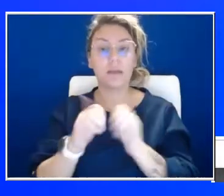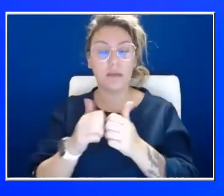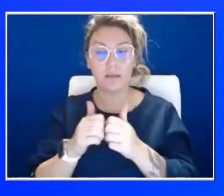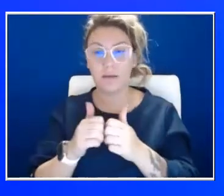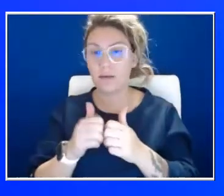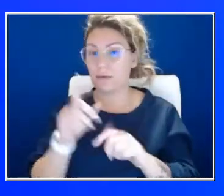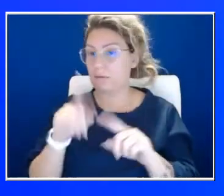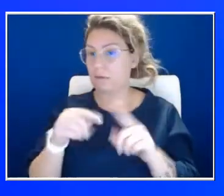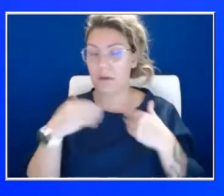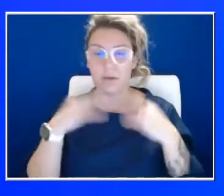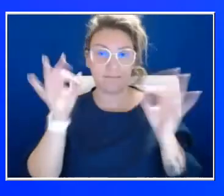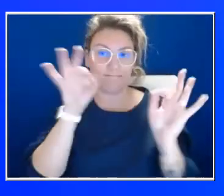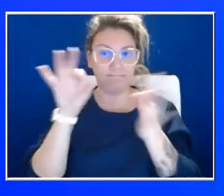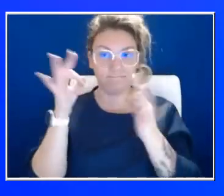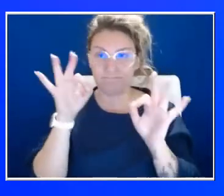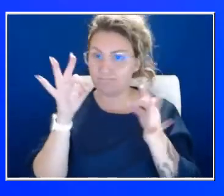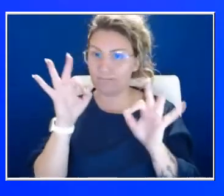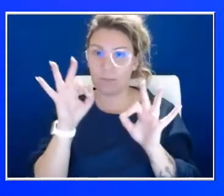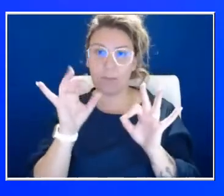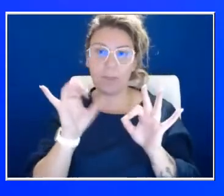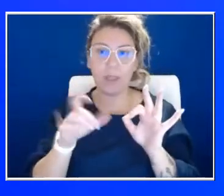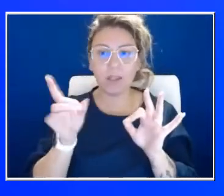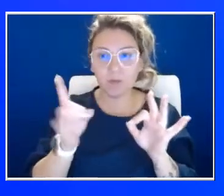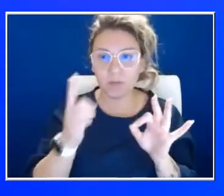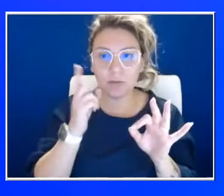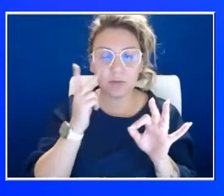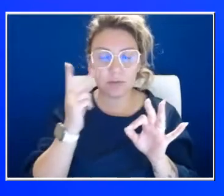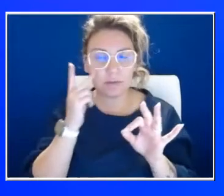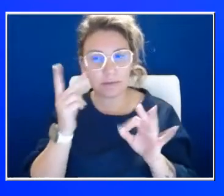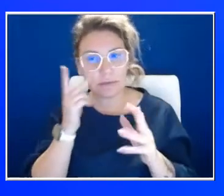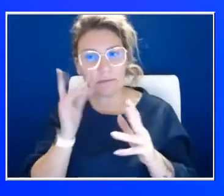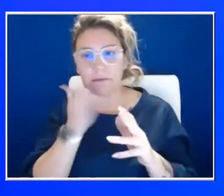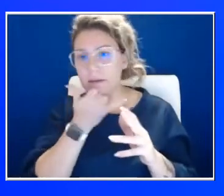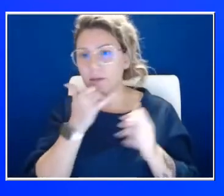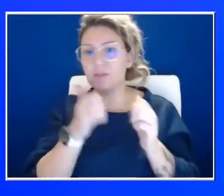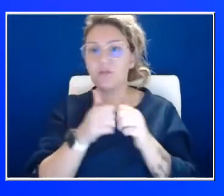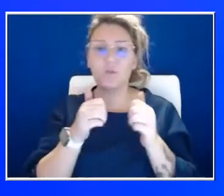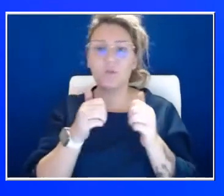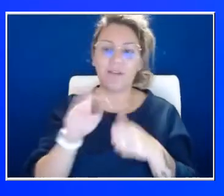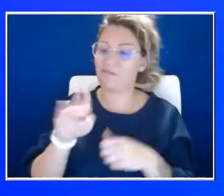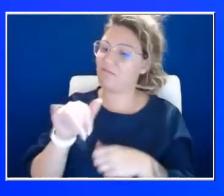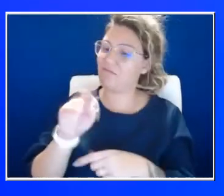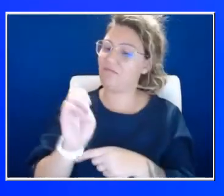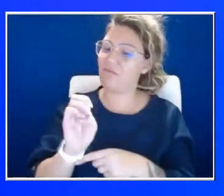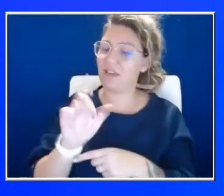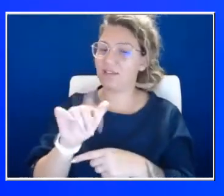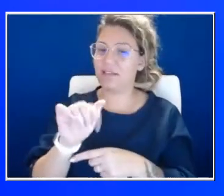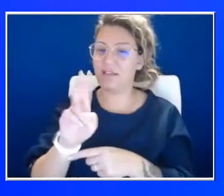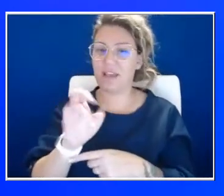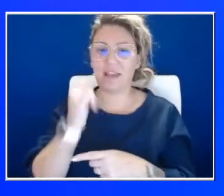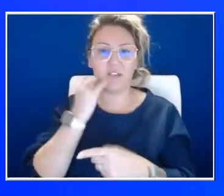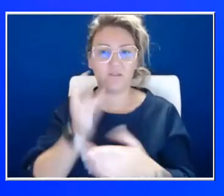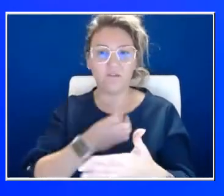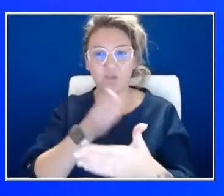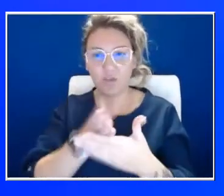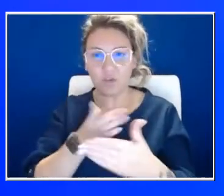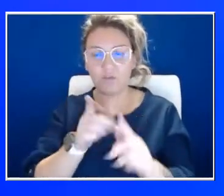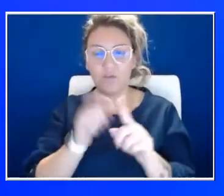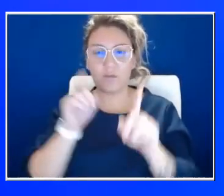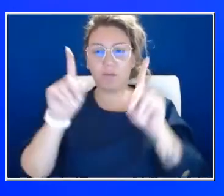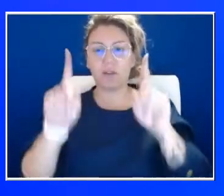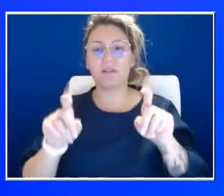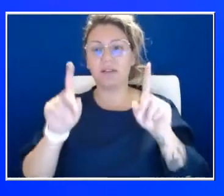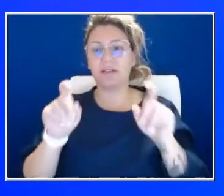distractions, and that's where we see some of the errors with the baseline even. If they get interrupted in the middle of the test, it can throw off the test. So we have